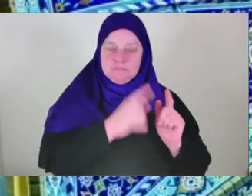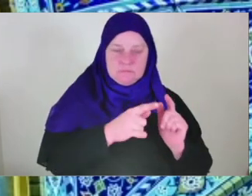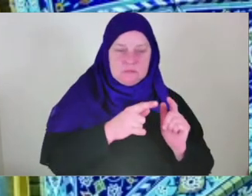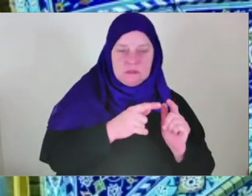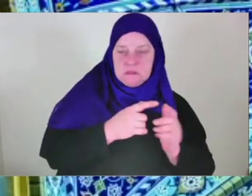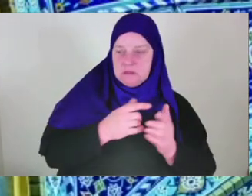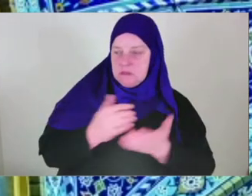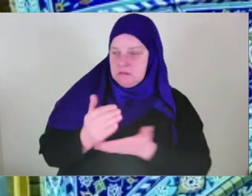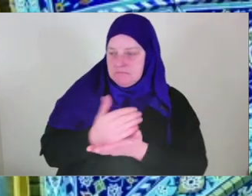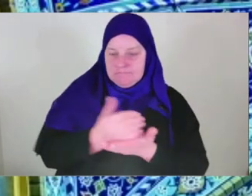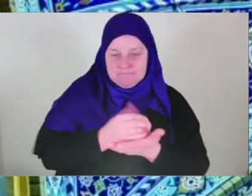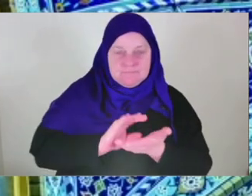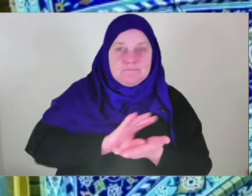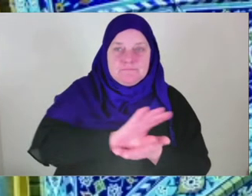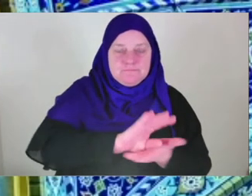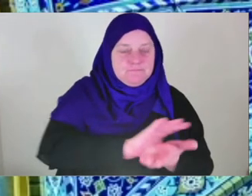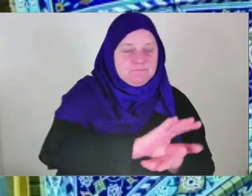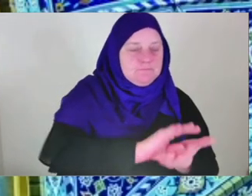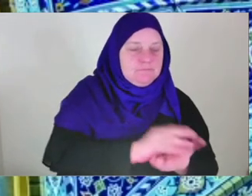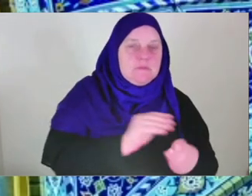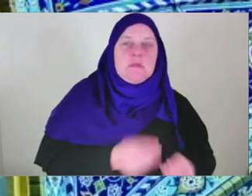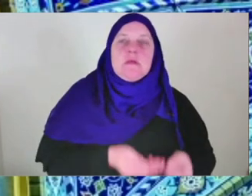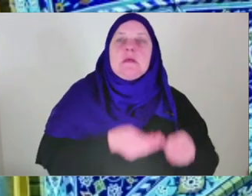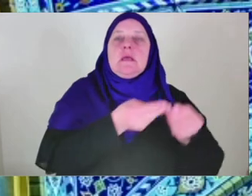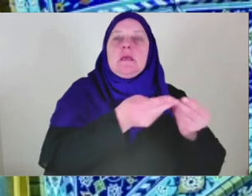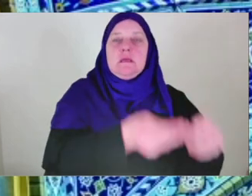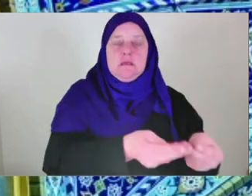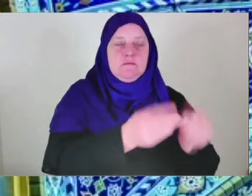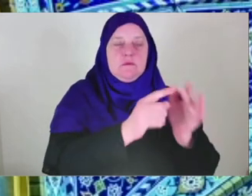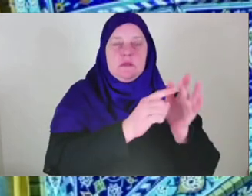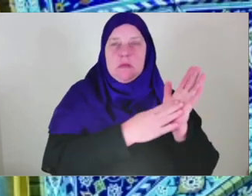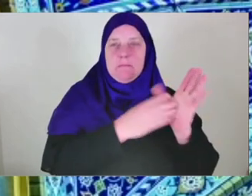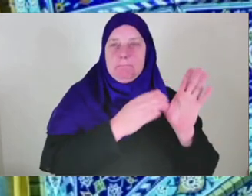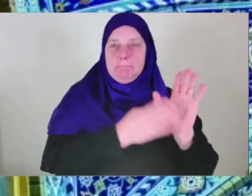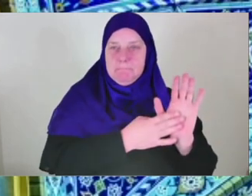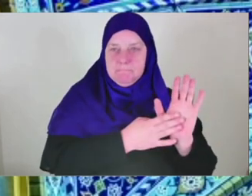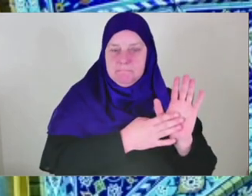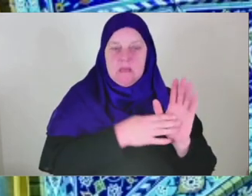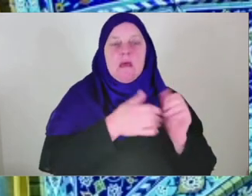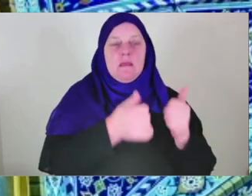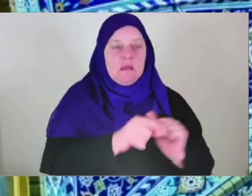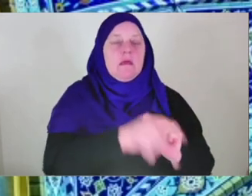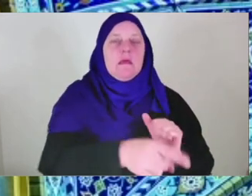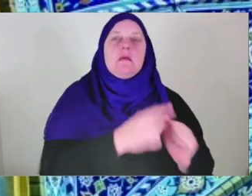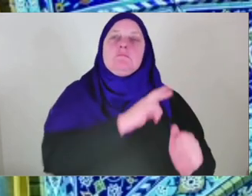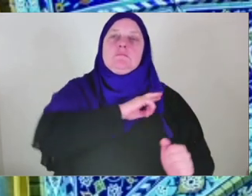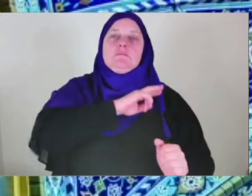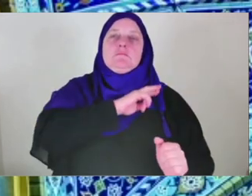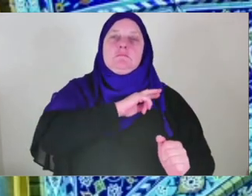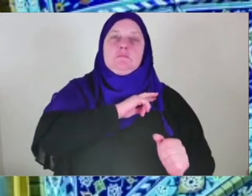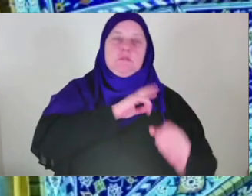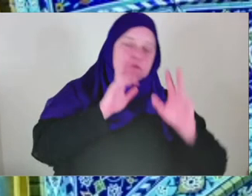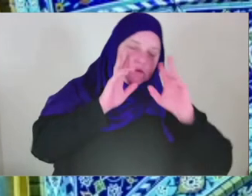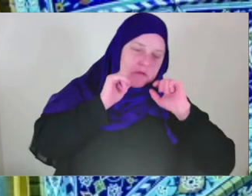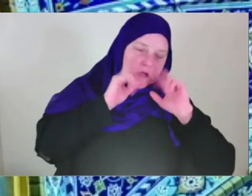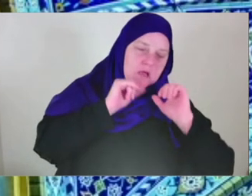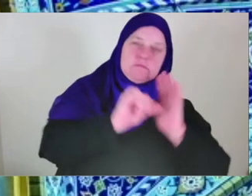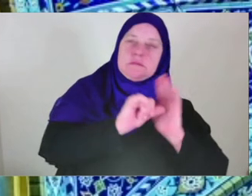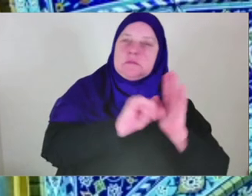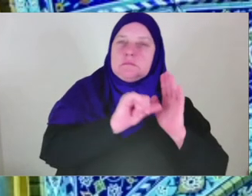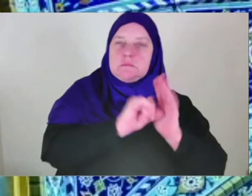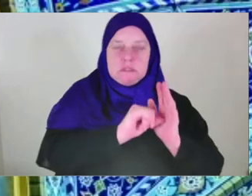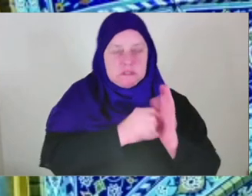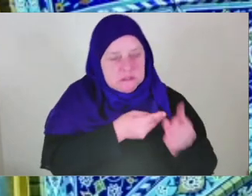be controlled, and it's in the hand of the representatives of the present Imam Sahib